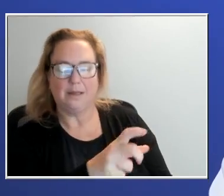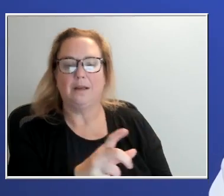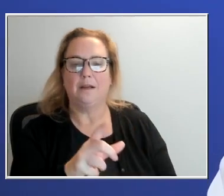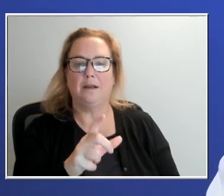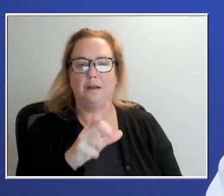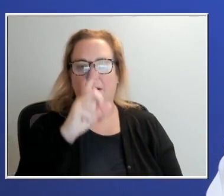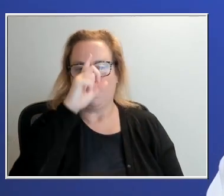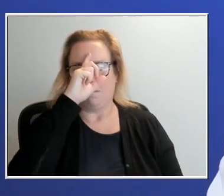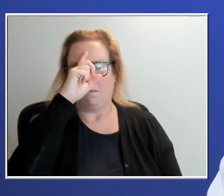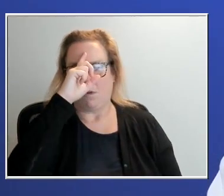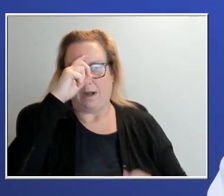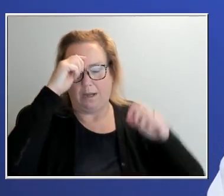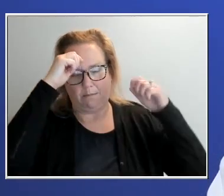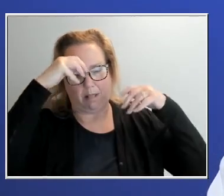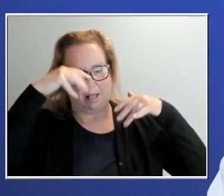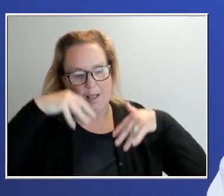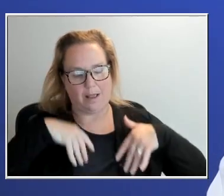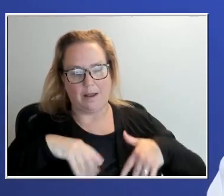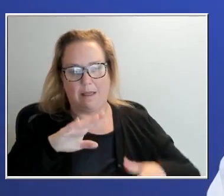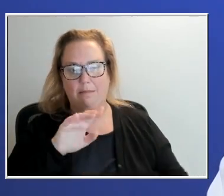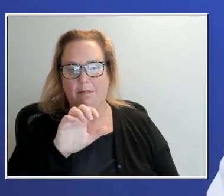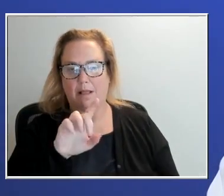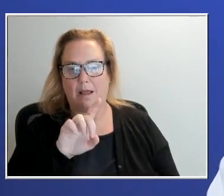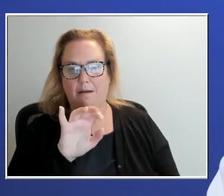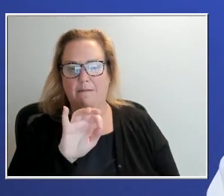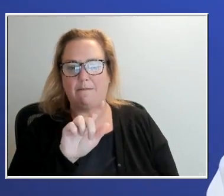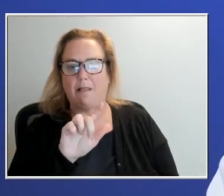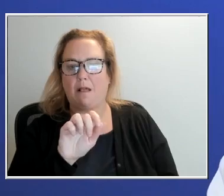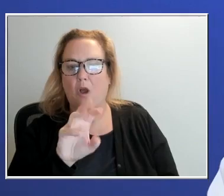flow. We looked at, it's called